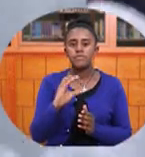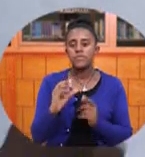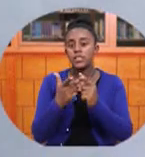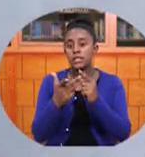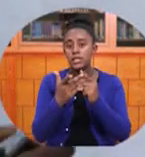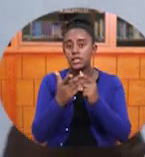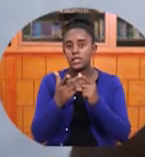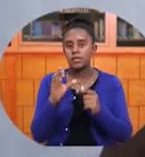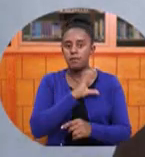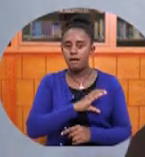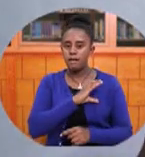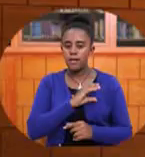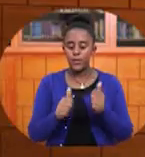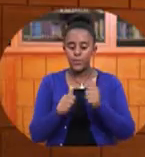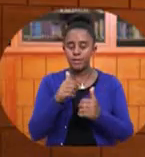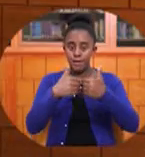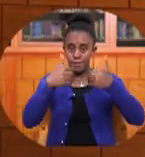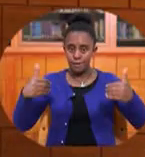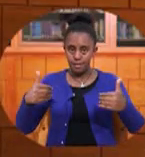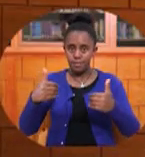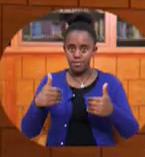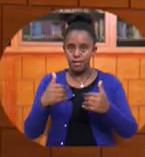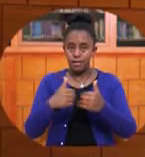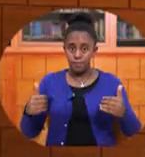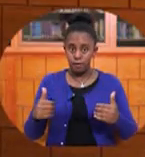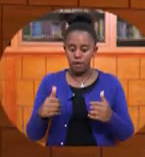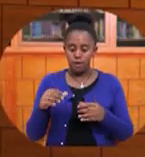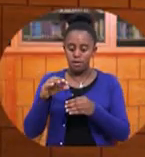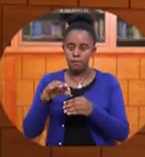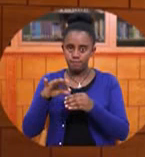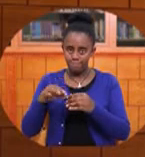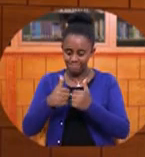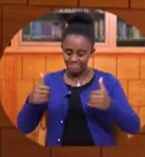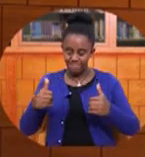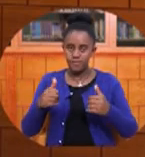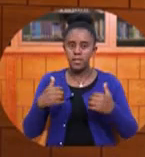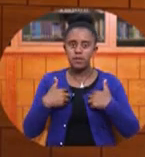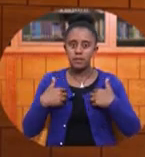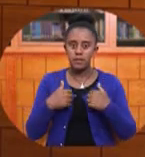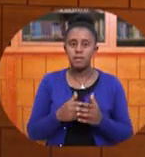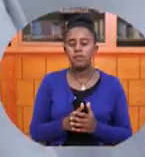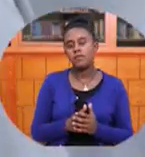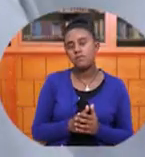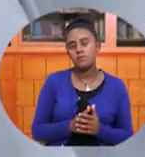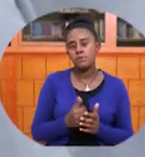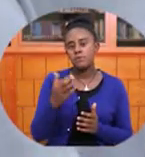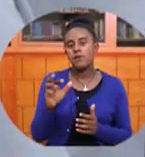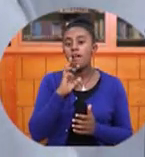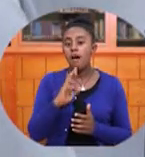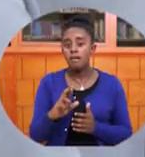The third character which is identify animals from the plant is they are